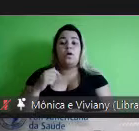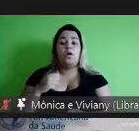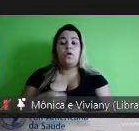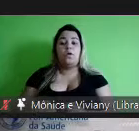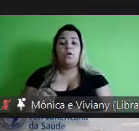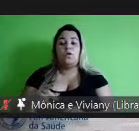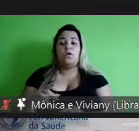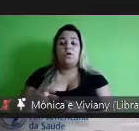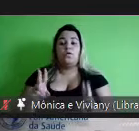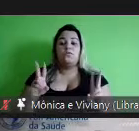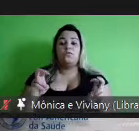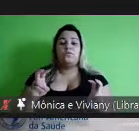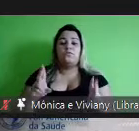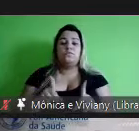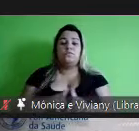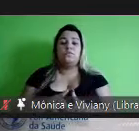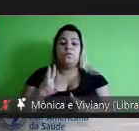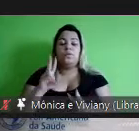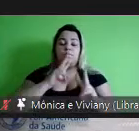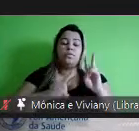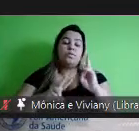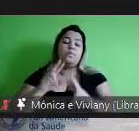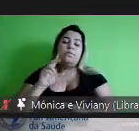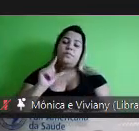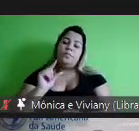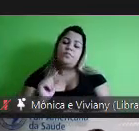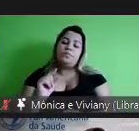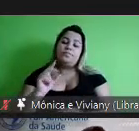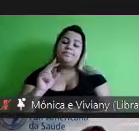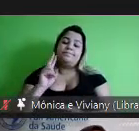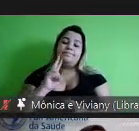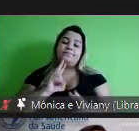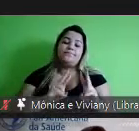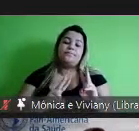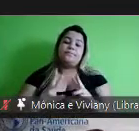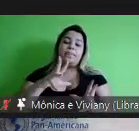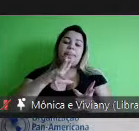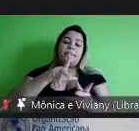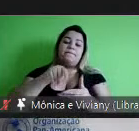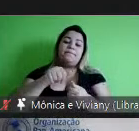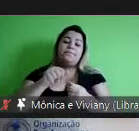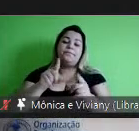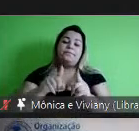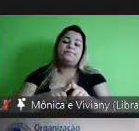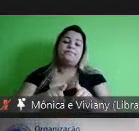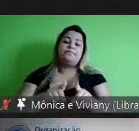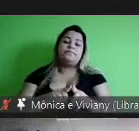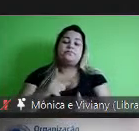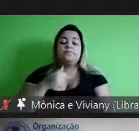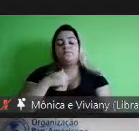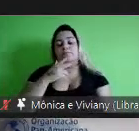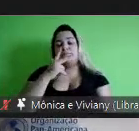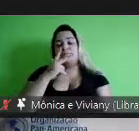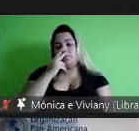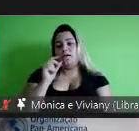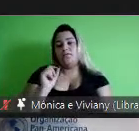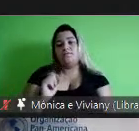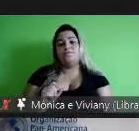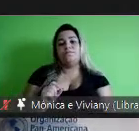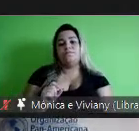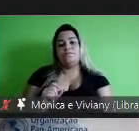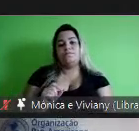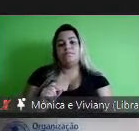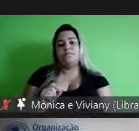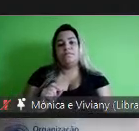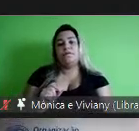phosphorus, look at the planet with more, it is one step further in relation to this. I don't think that